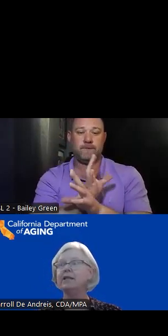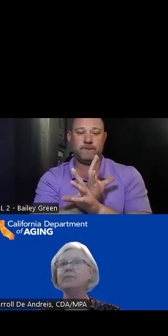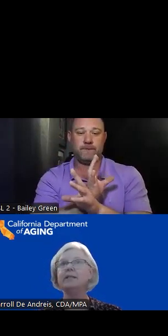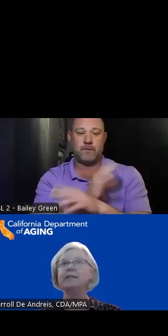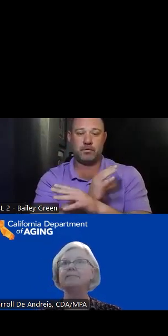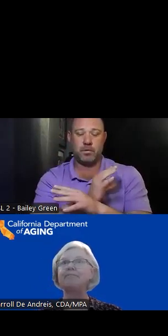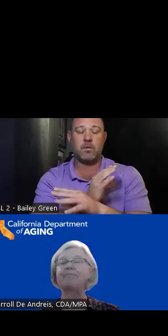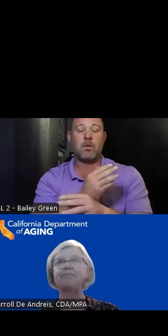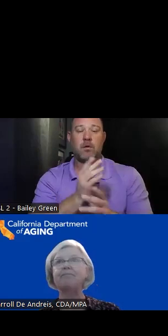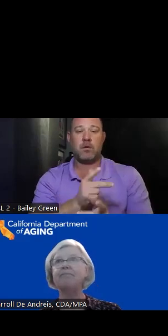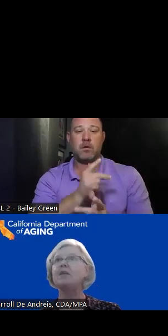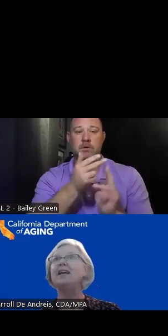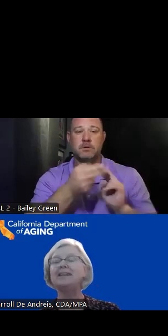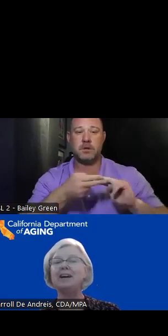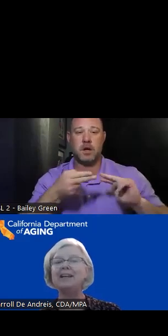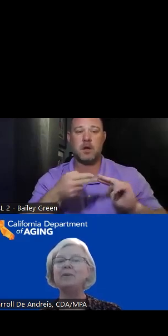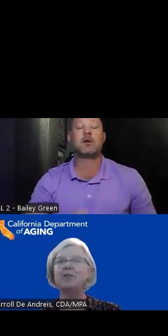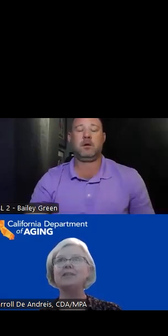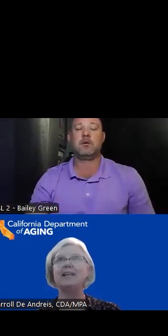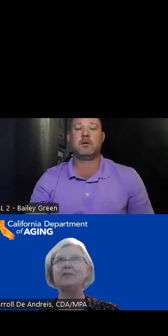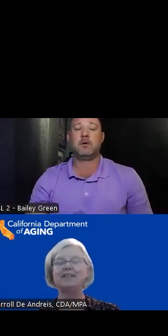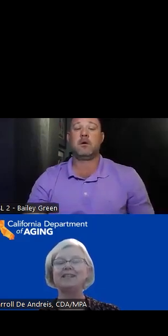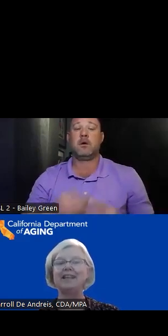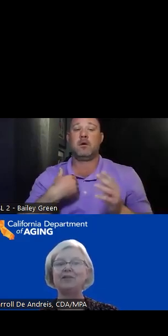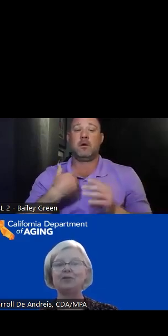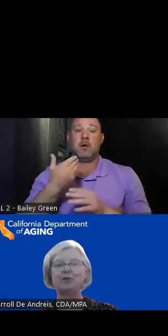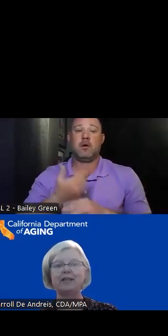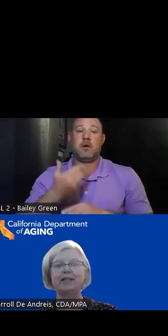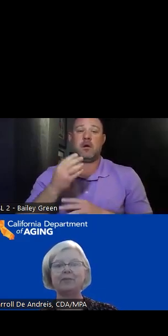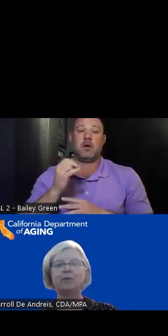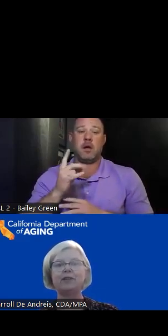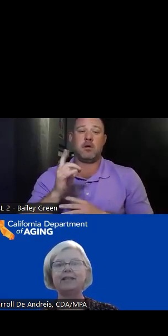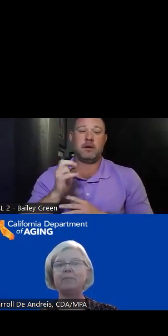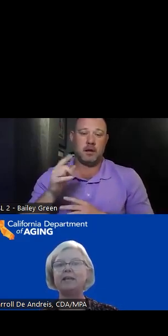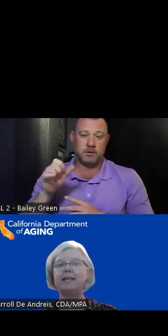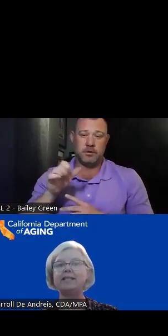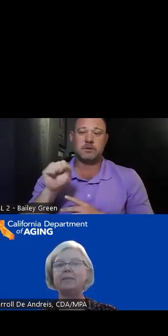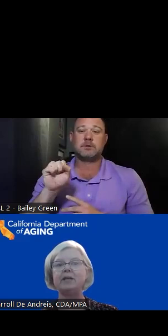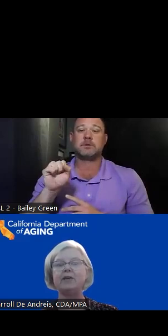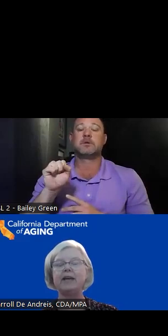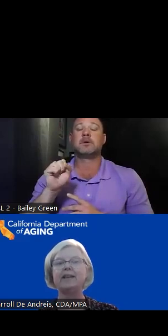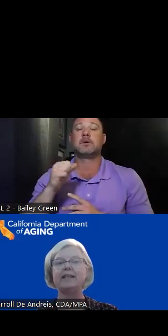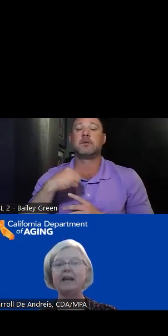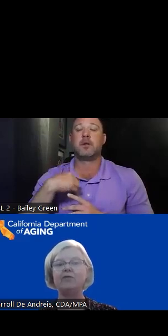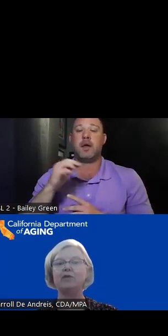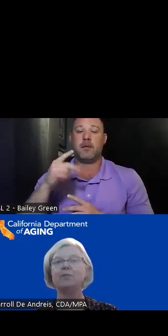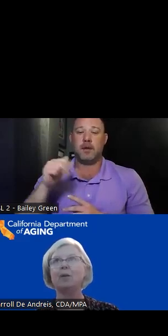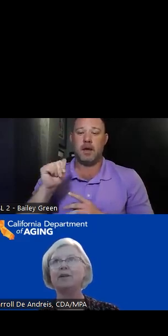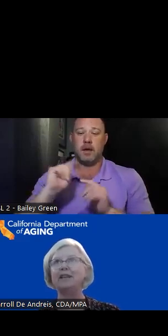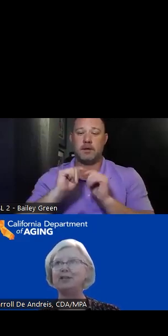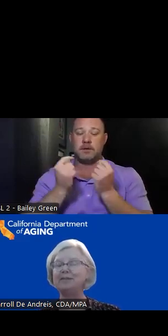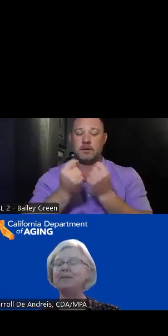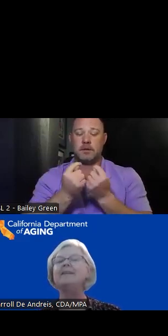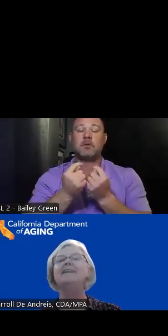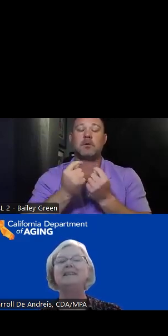And next slide, please. And I am Carol DeAndres. Thank you for joining us. I'm with the MPA team here at the California